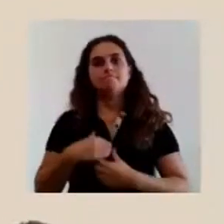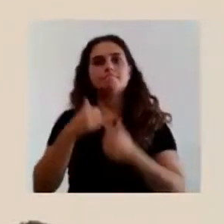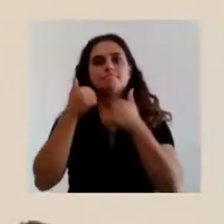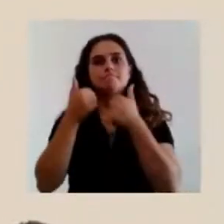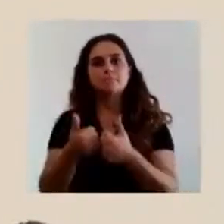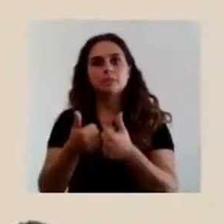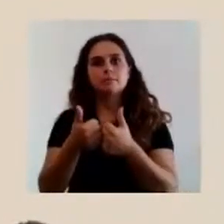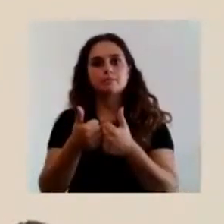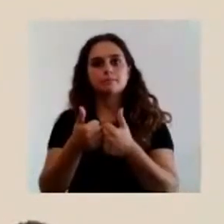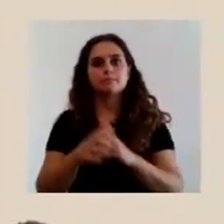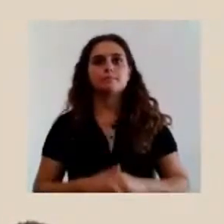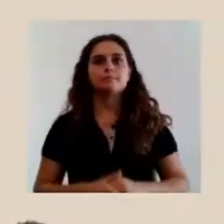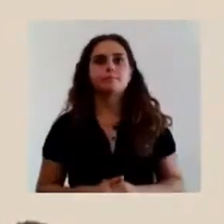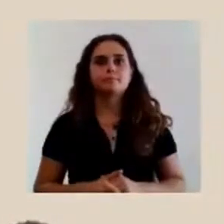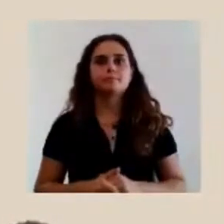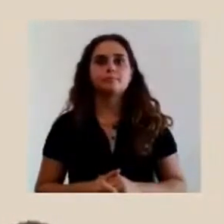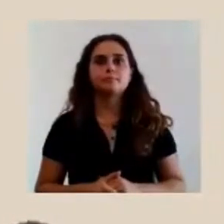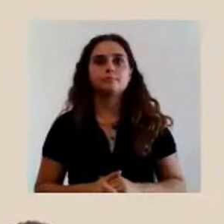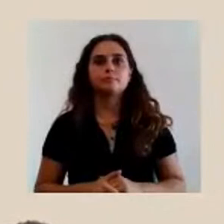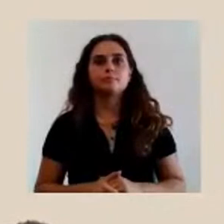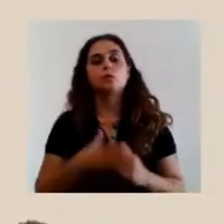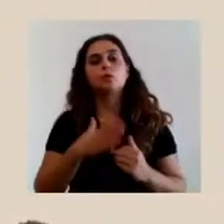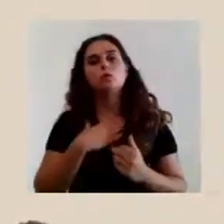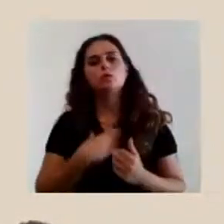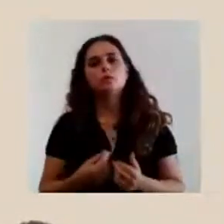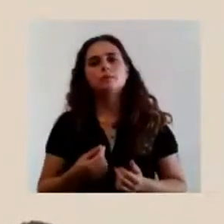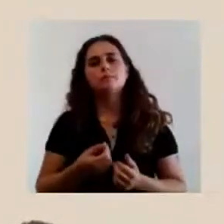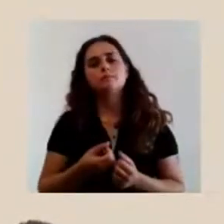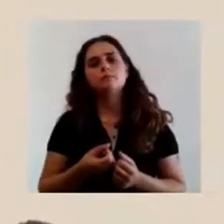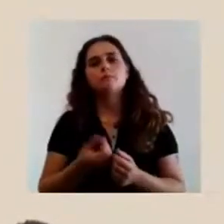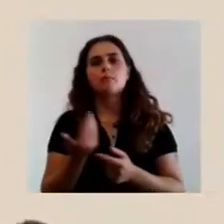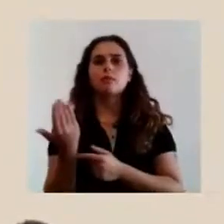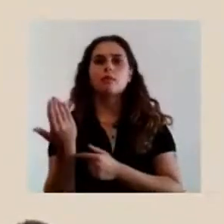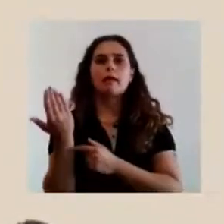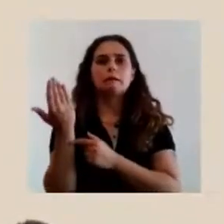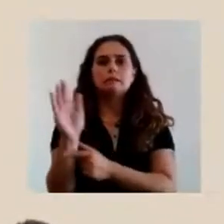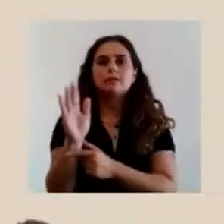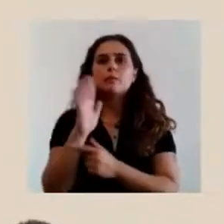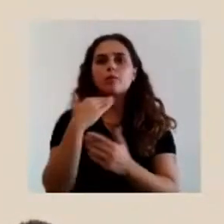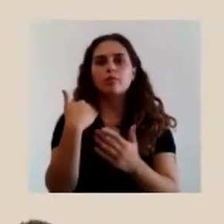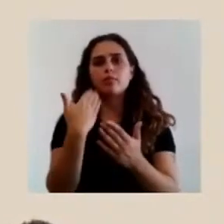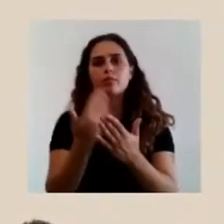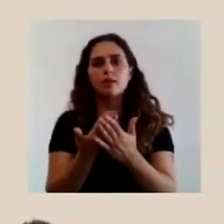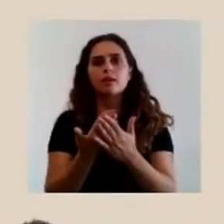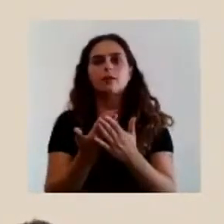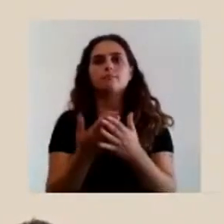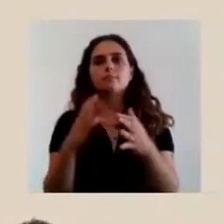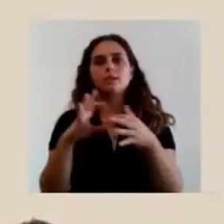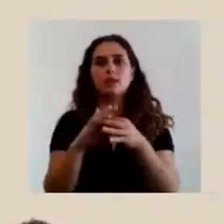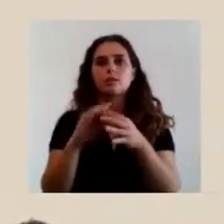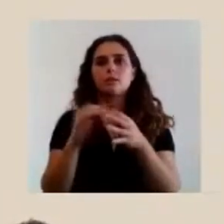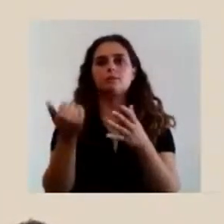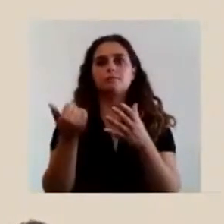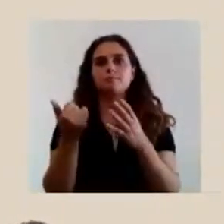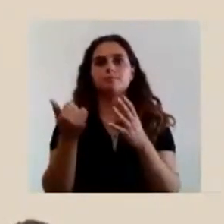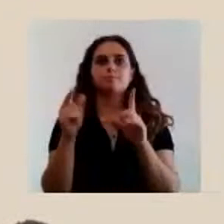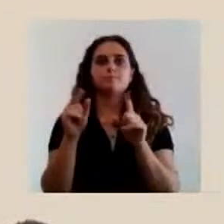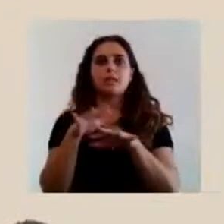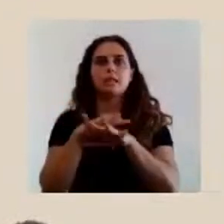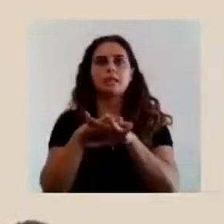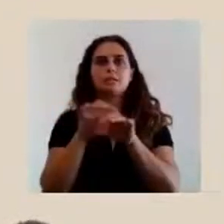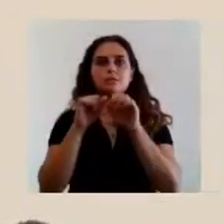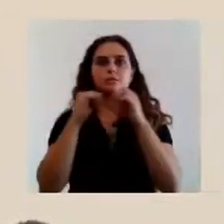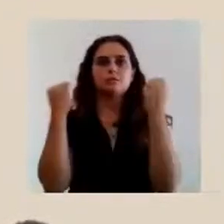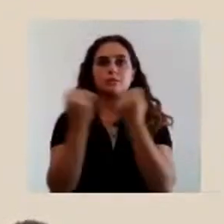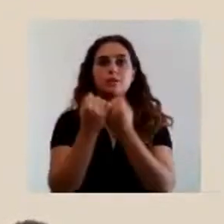is AI bias. Let me illustrate this with a few examples from the media and various studies.